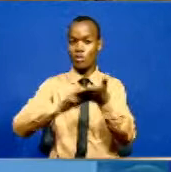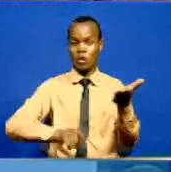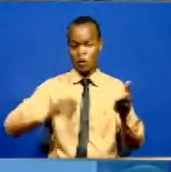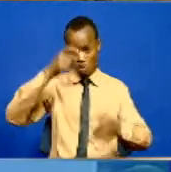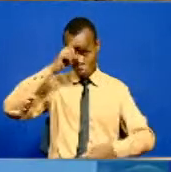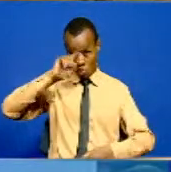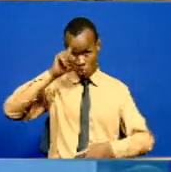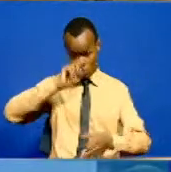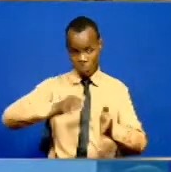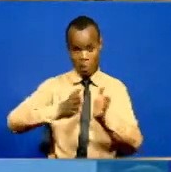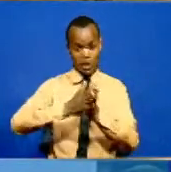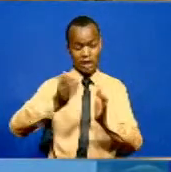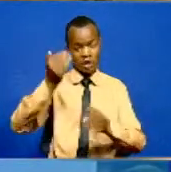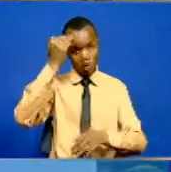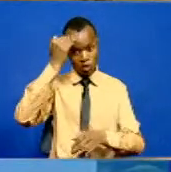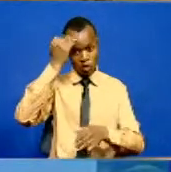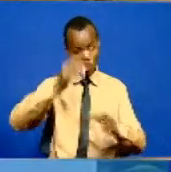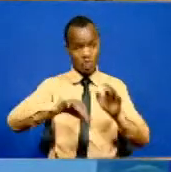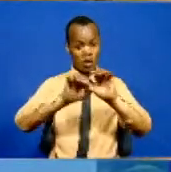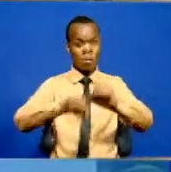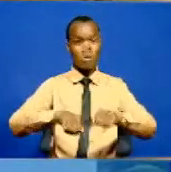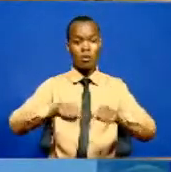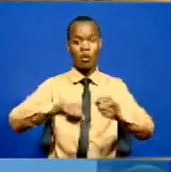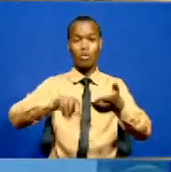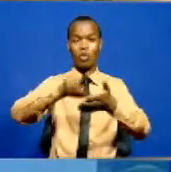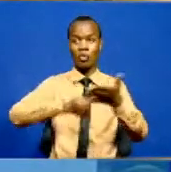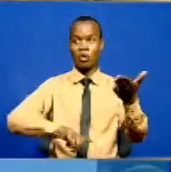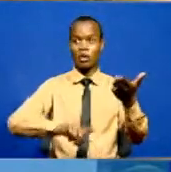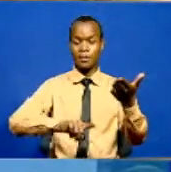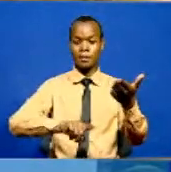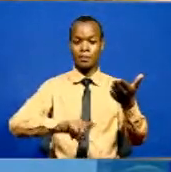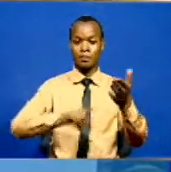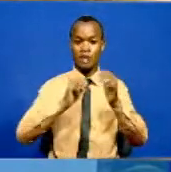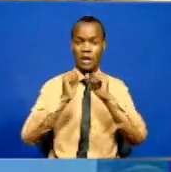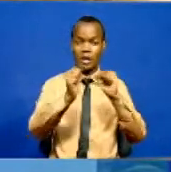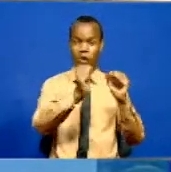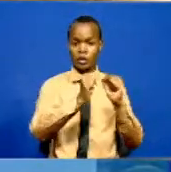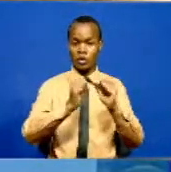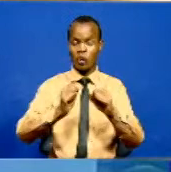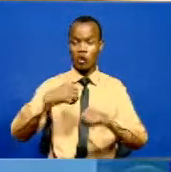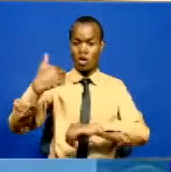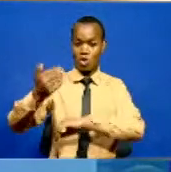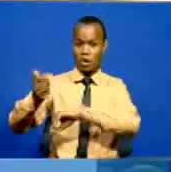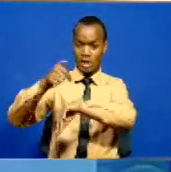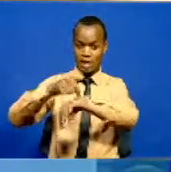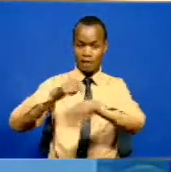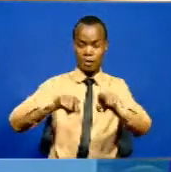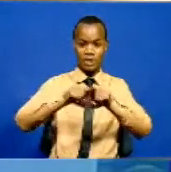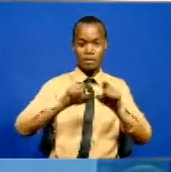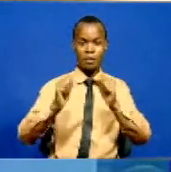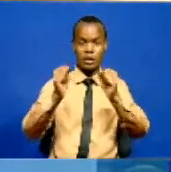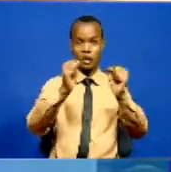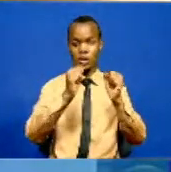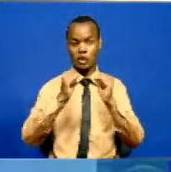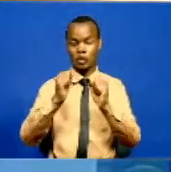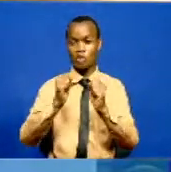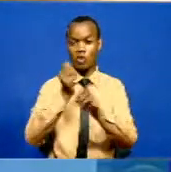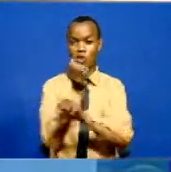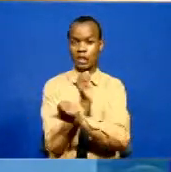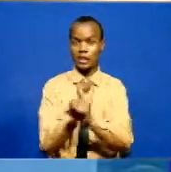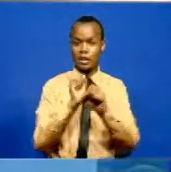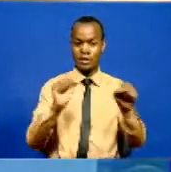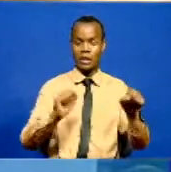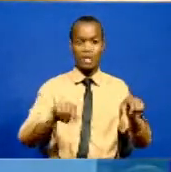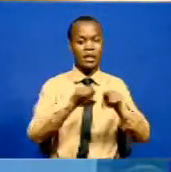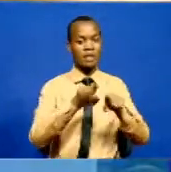knowledge shall be the stability of your times and the strength of salvation. The